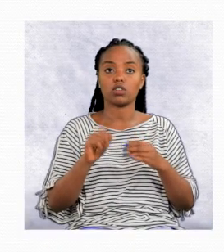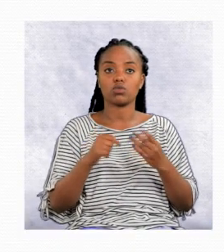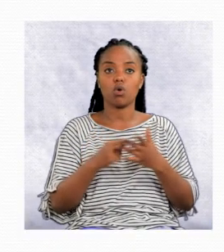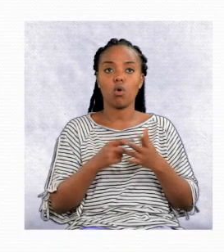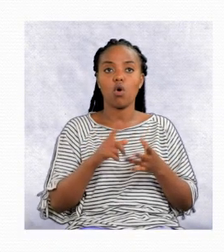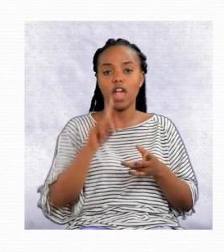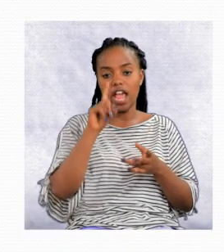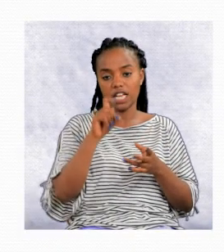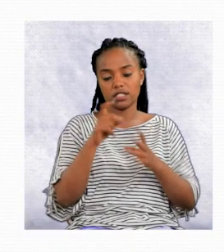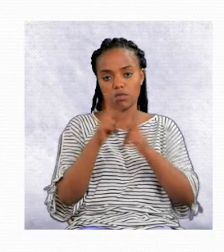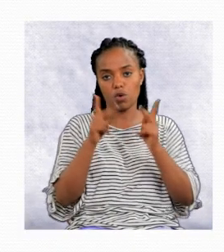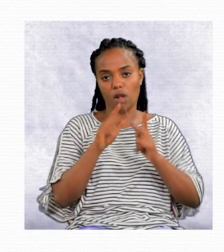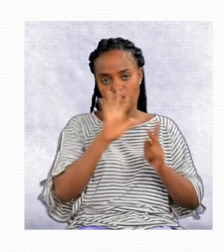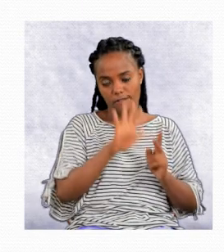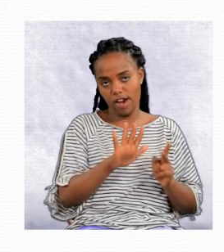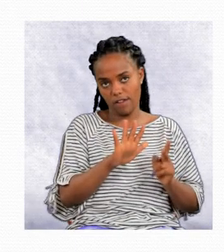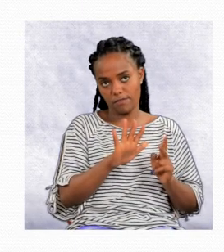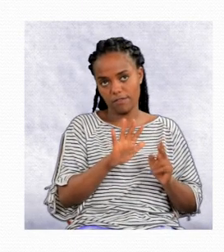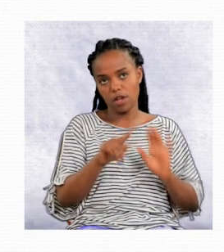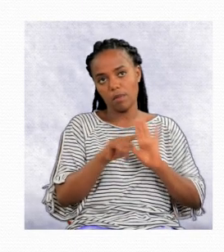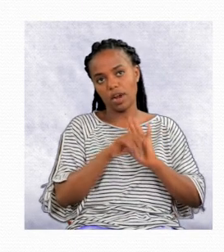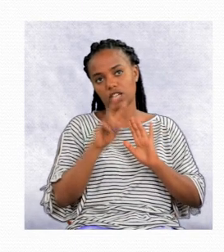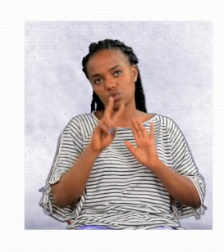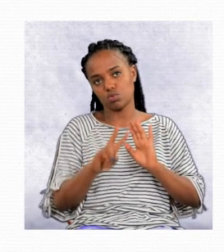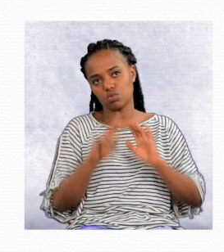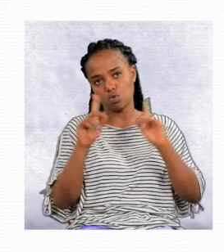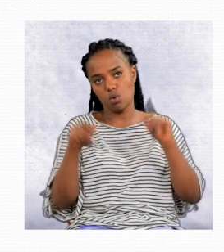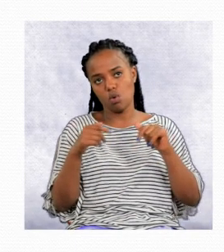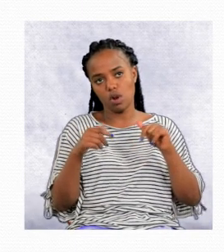here. It is 5 minus 2